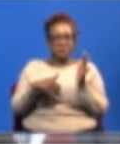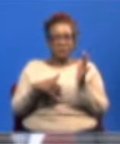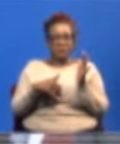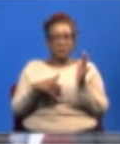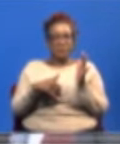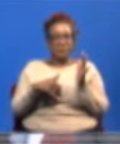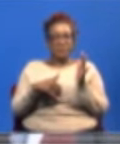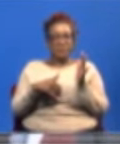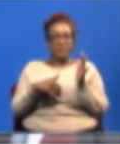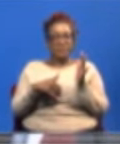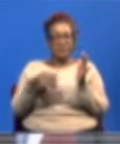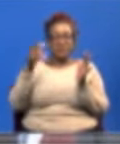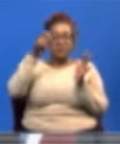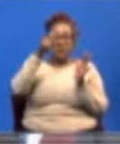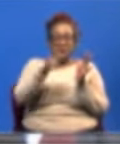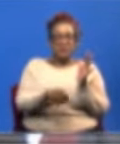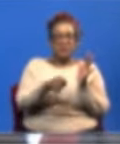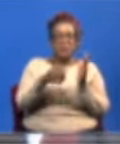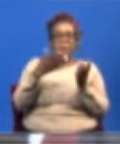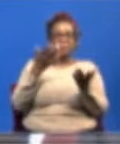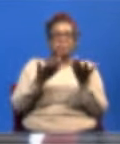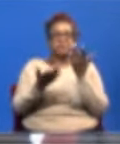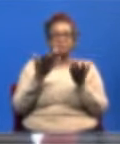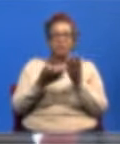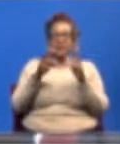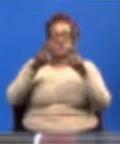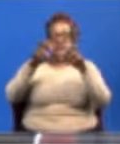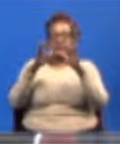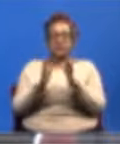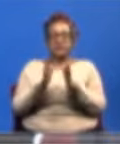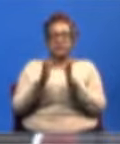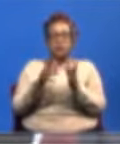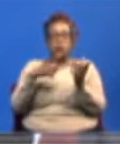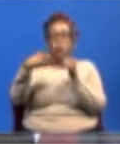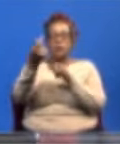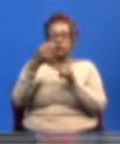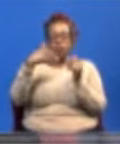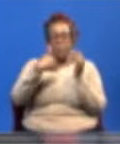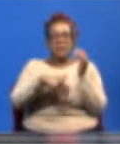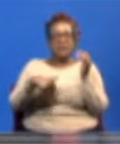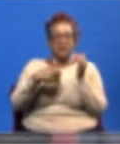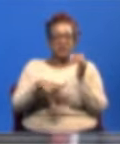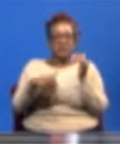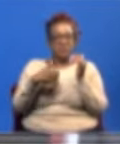He's charged. Maybe the investigators went to Malindi